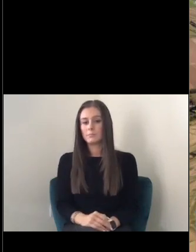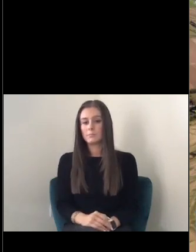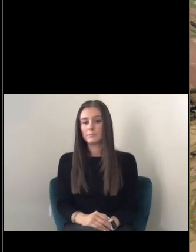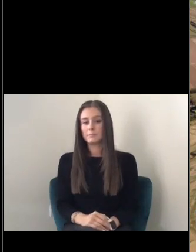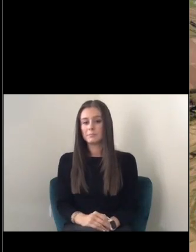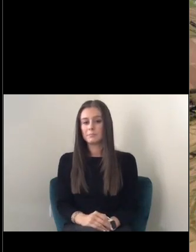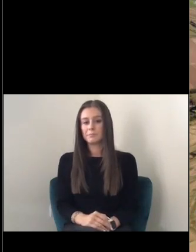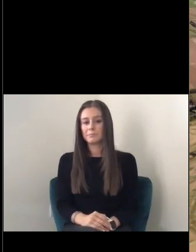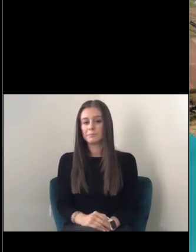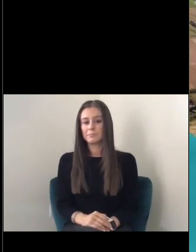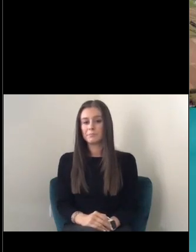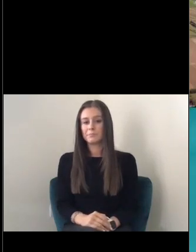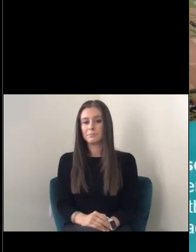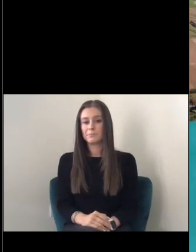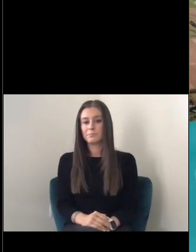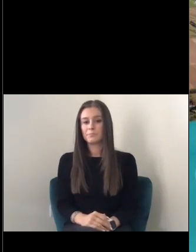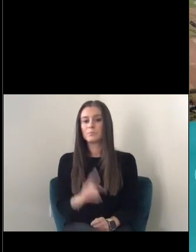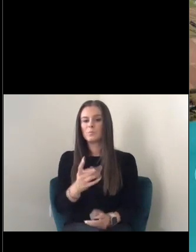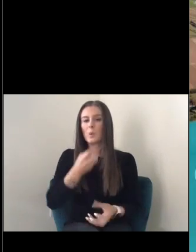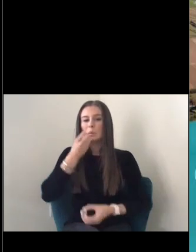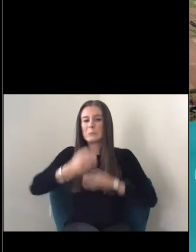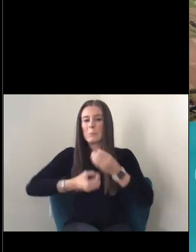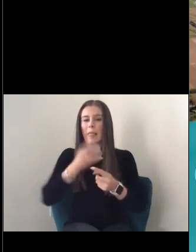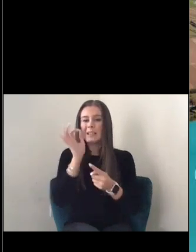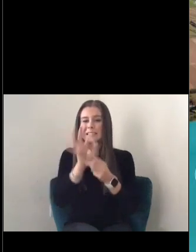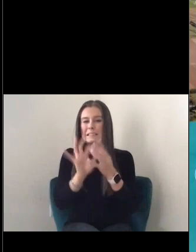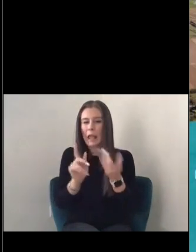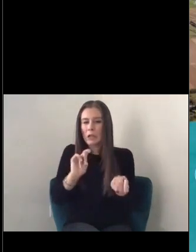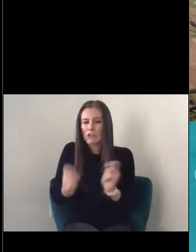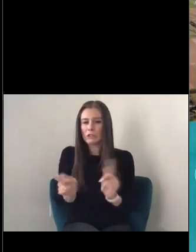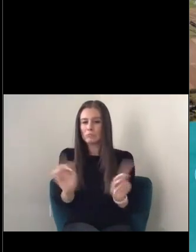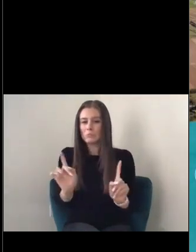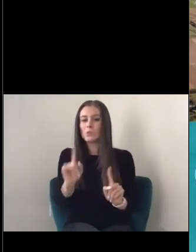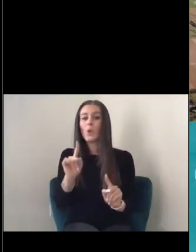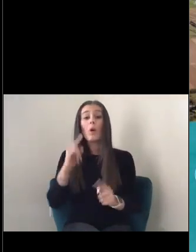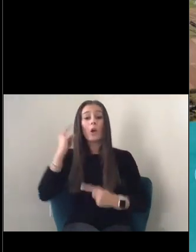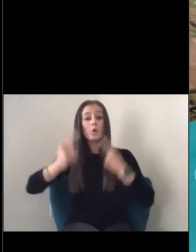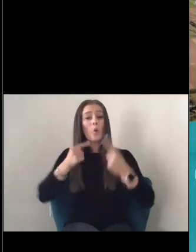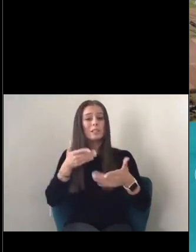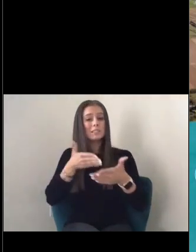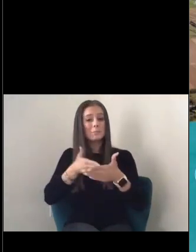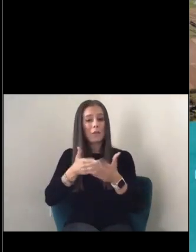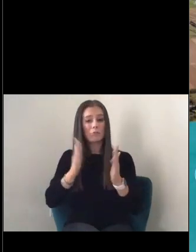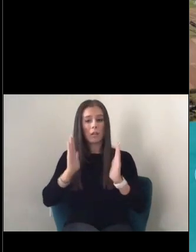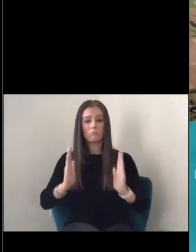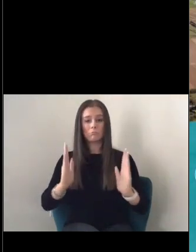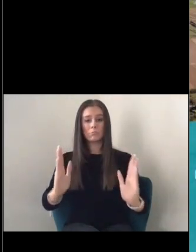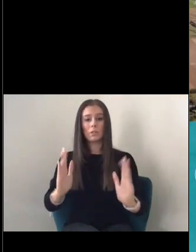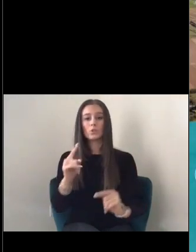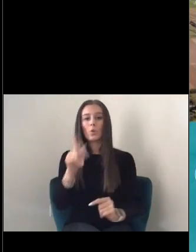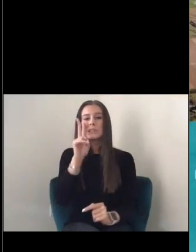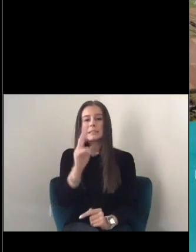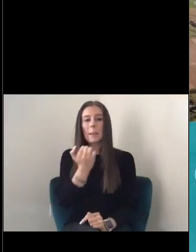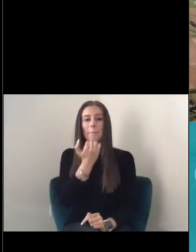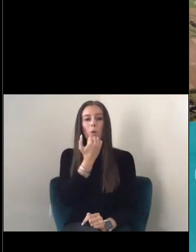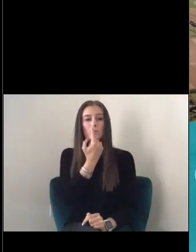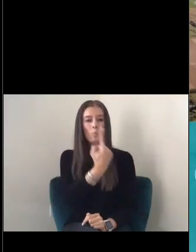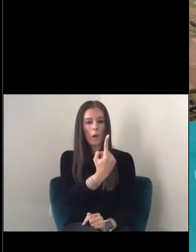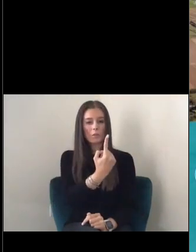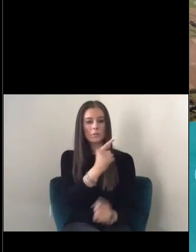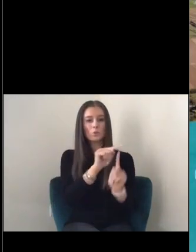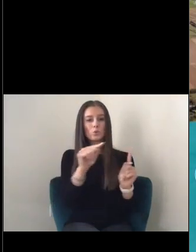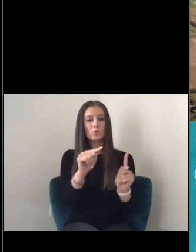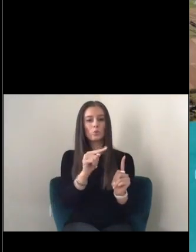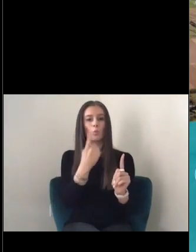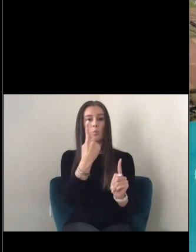So moving to some more detail in this area, firstly, noise barriers. Shown as points 1A through to 1C